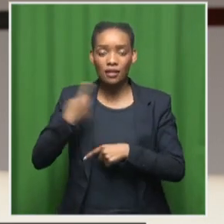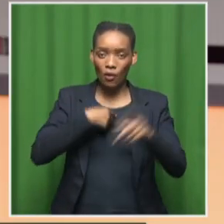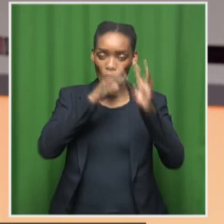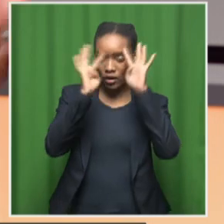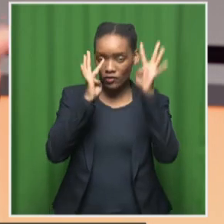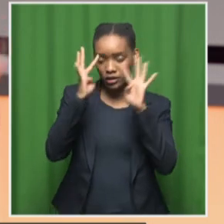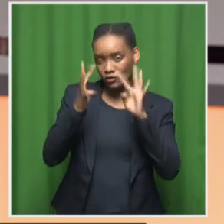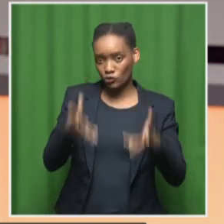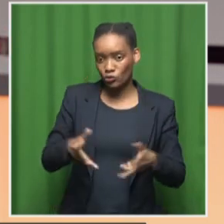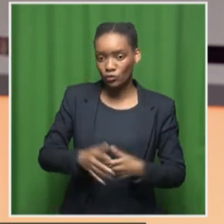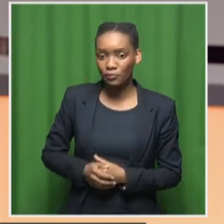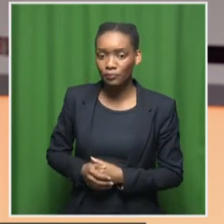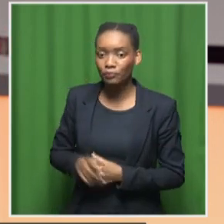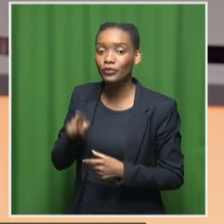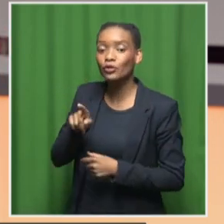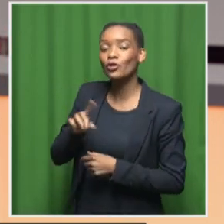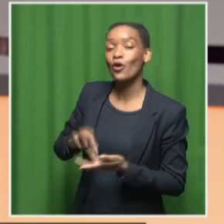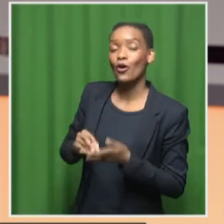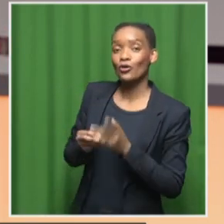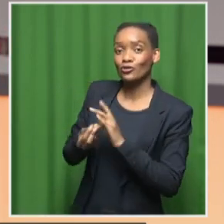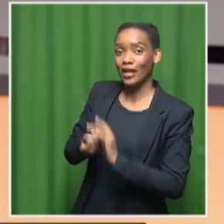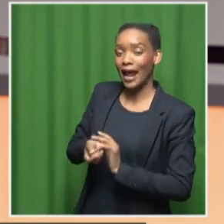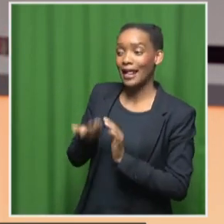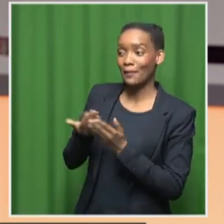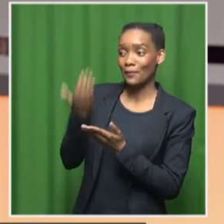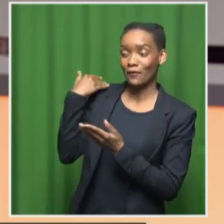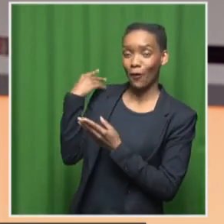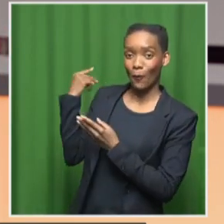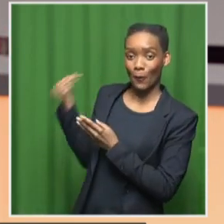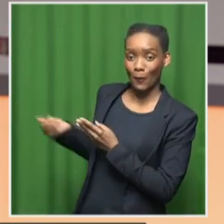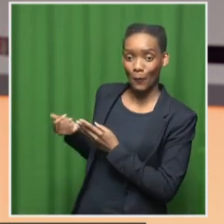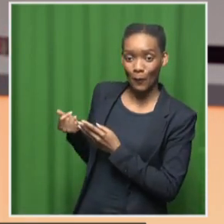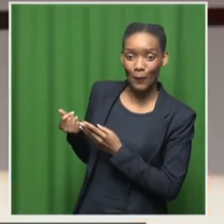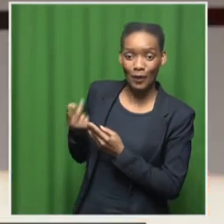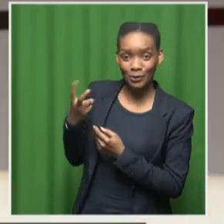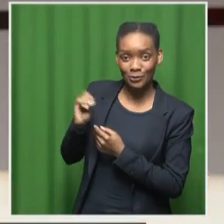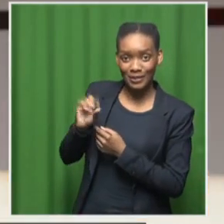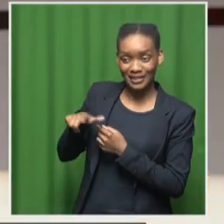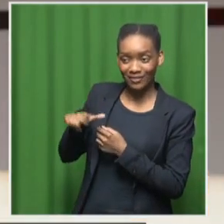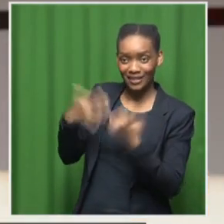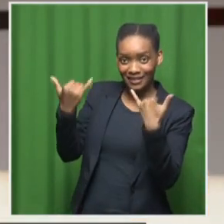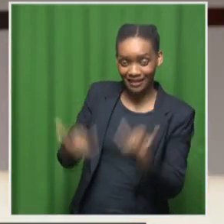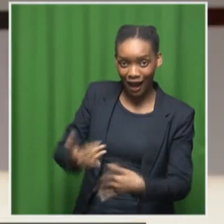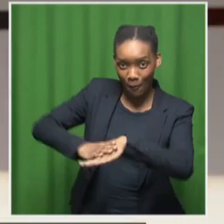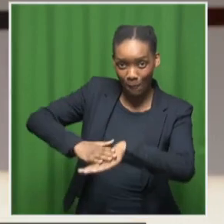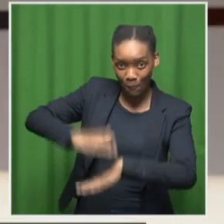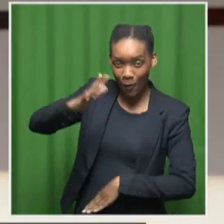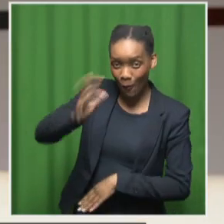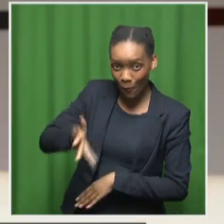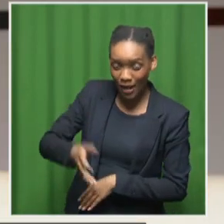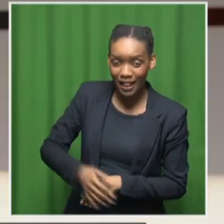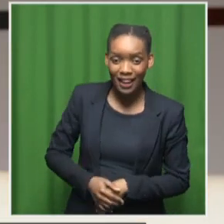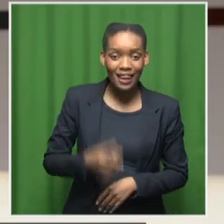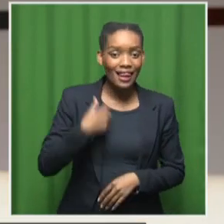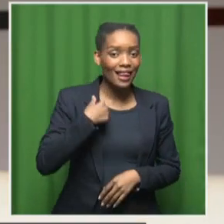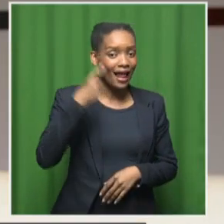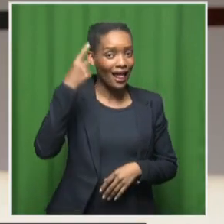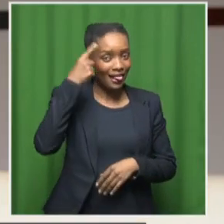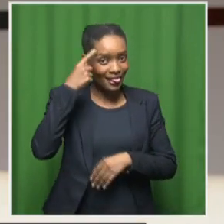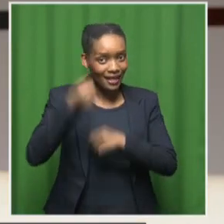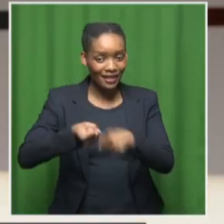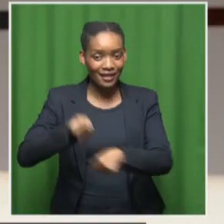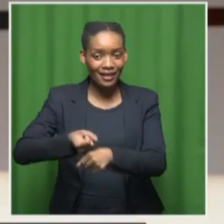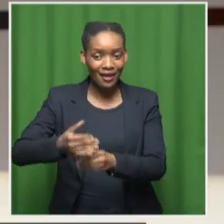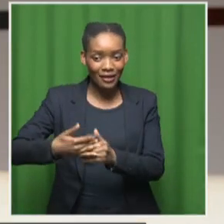are you trying to outdo, that in Cape Town back in 2017? I think in a couple of years we really want